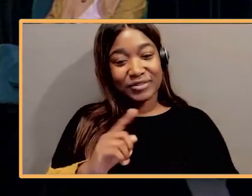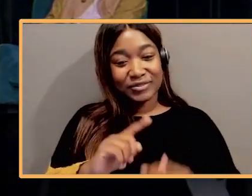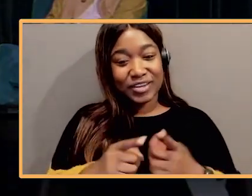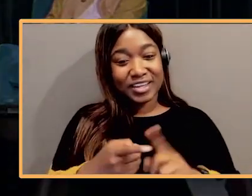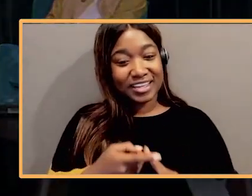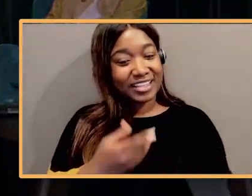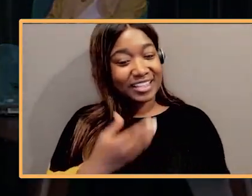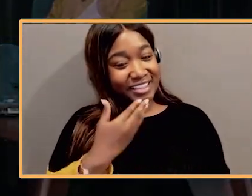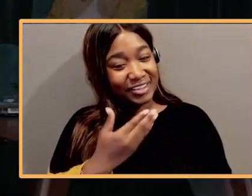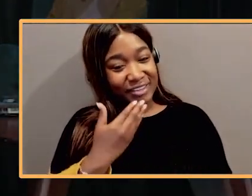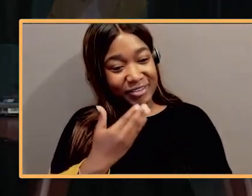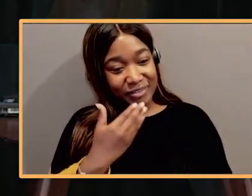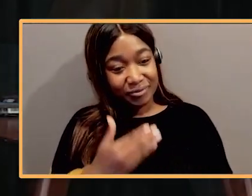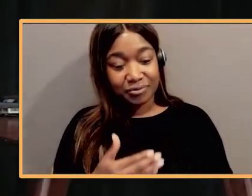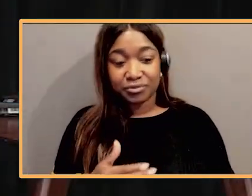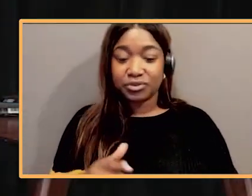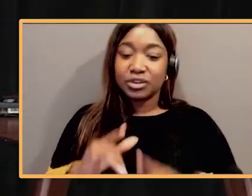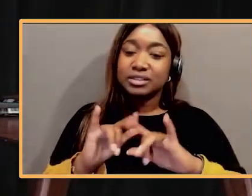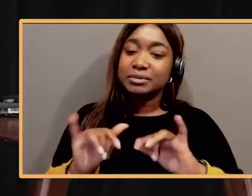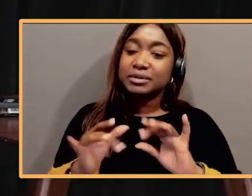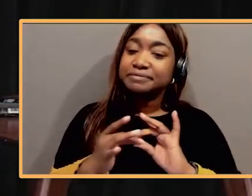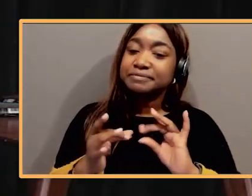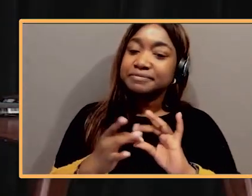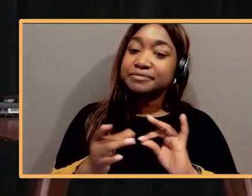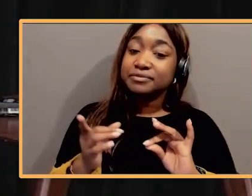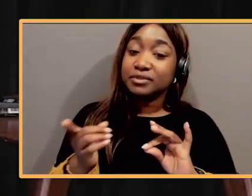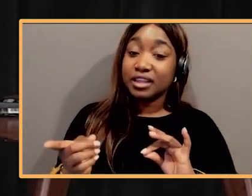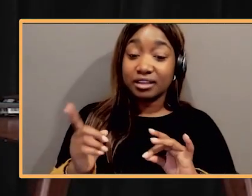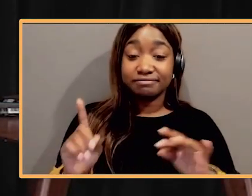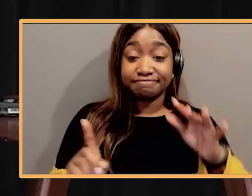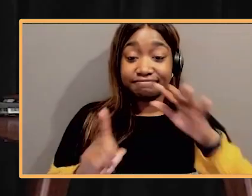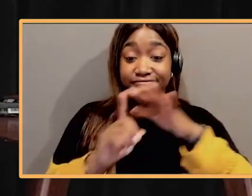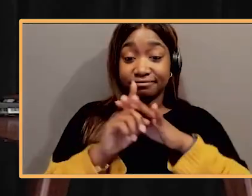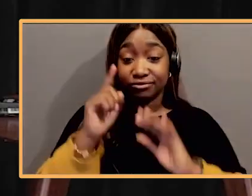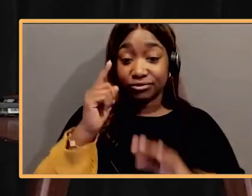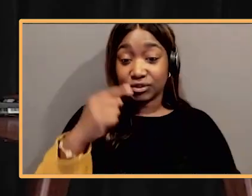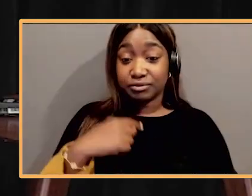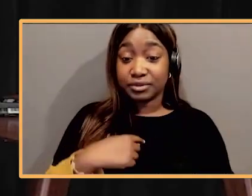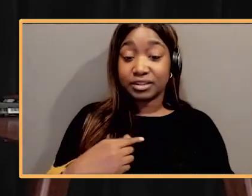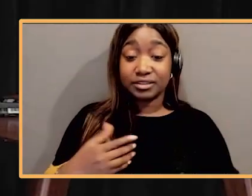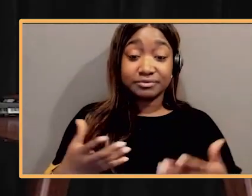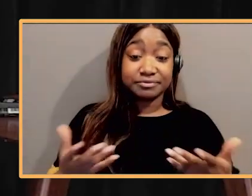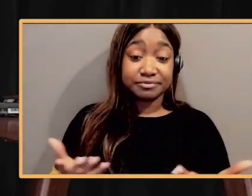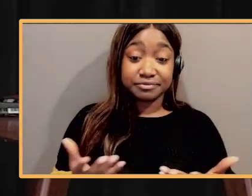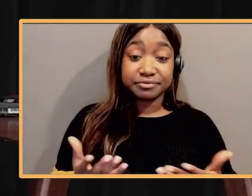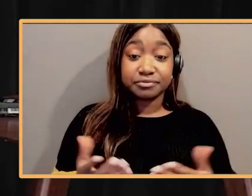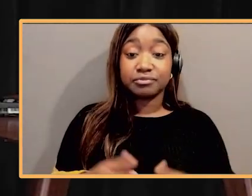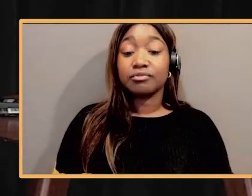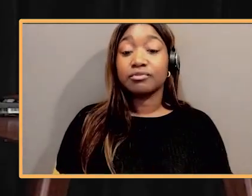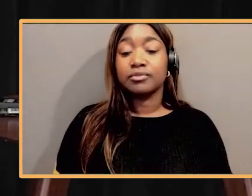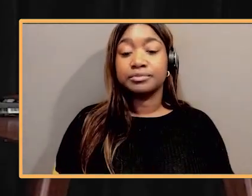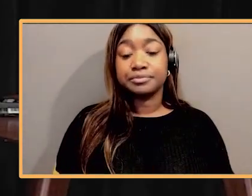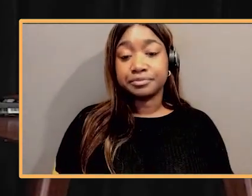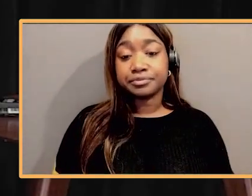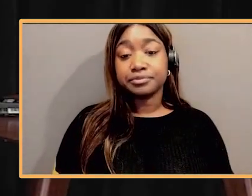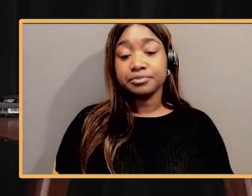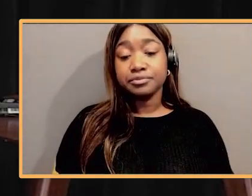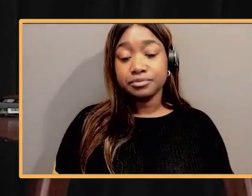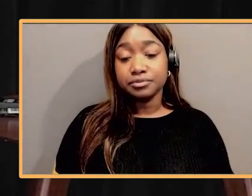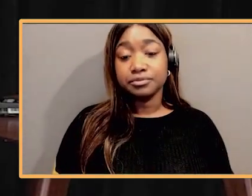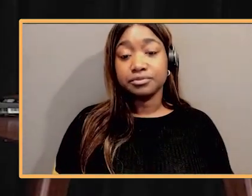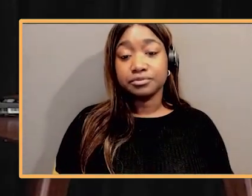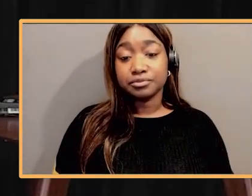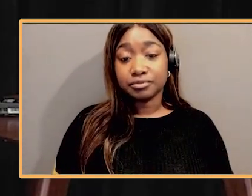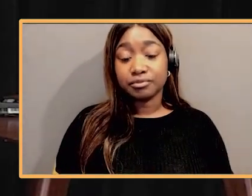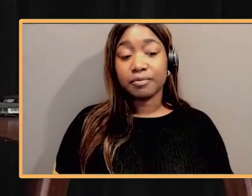you. As you're saying that, what's coming up is, and I think as a